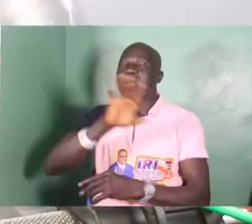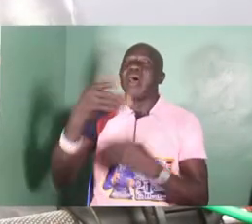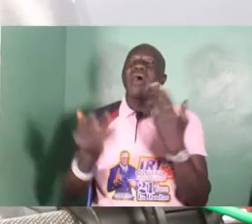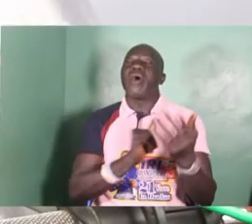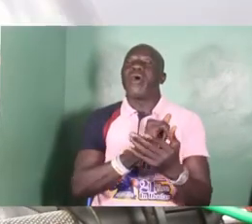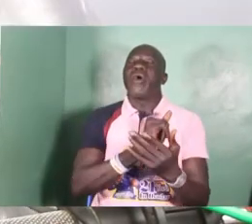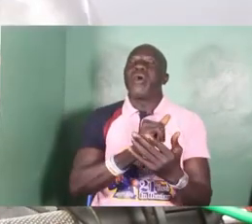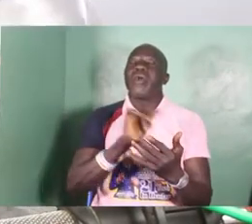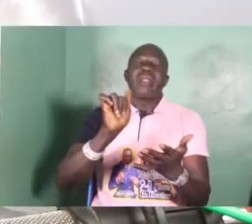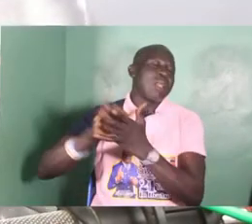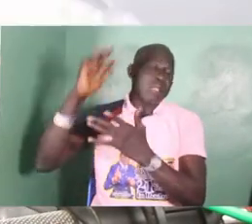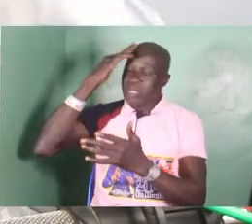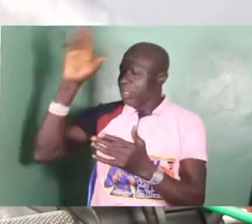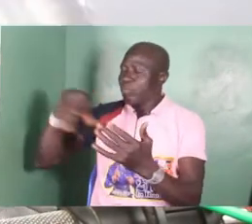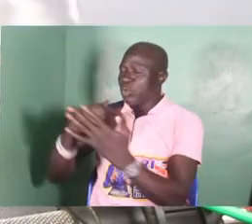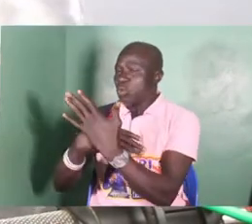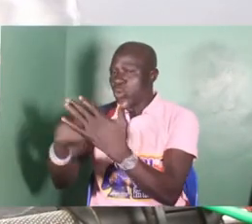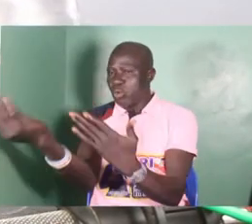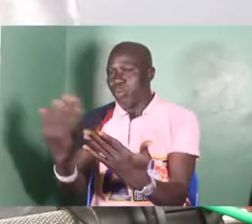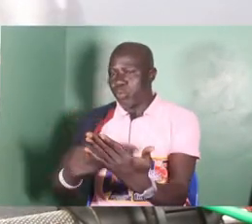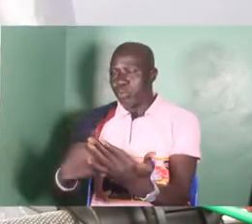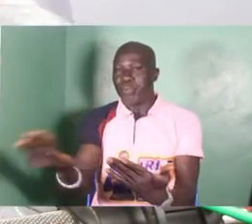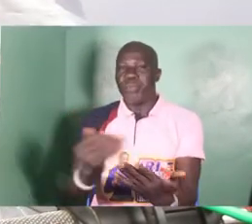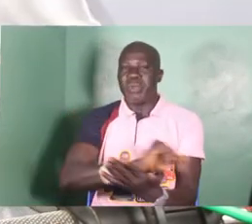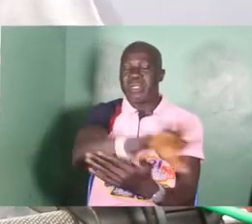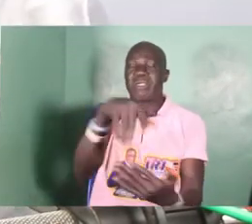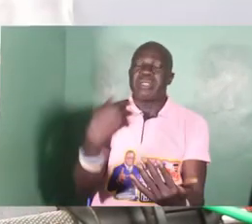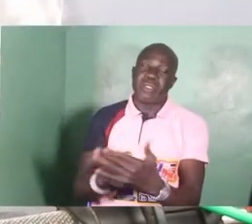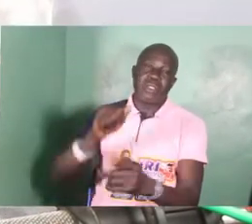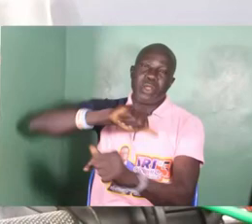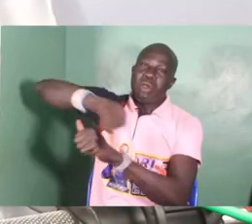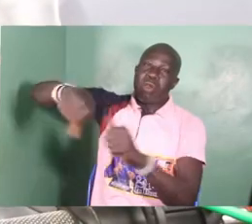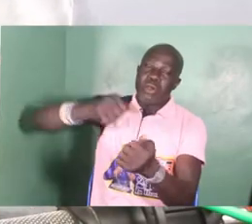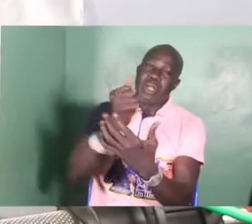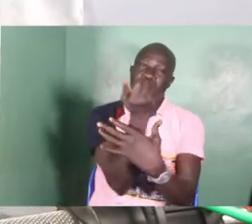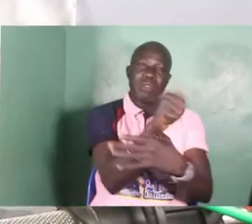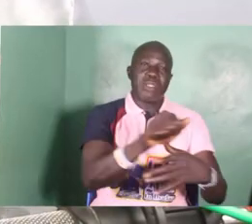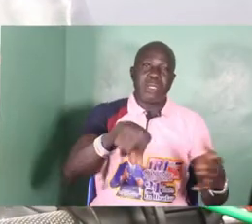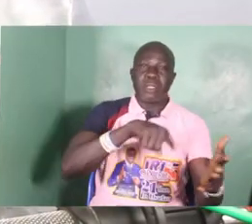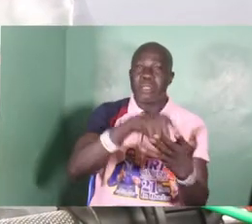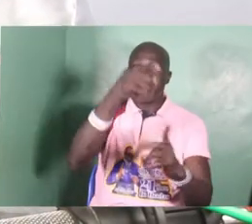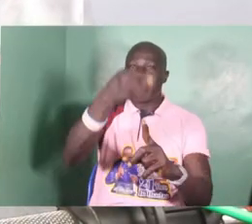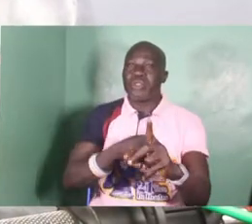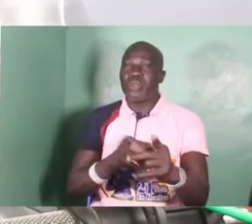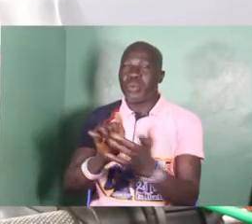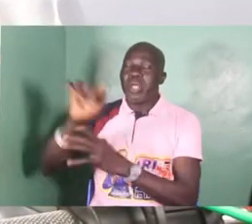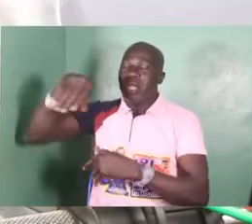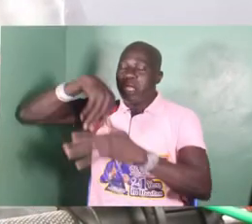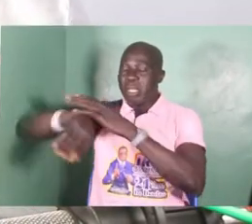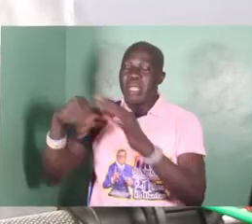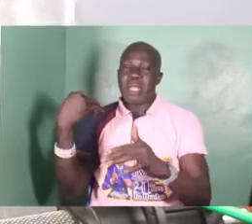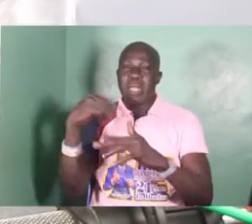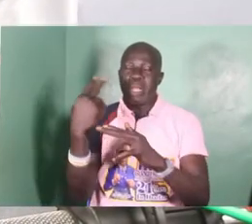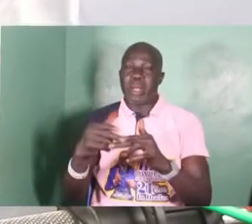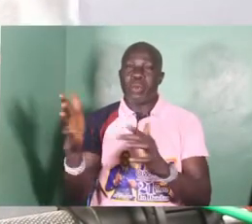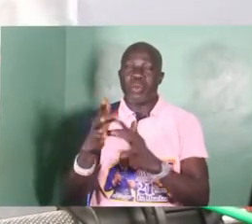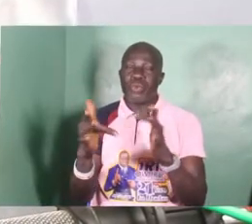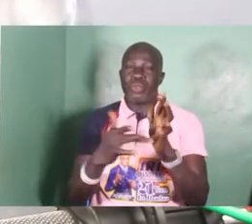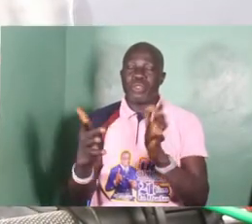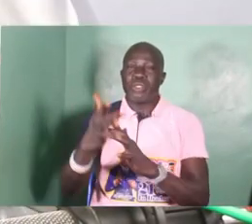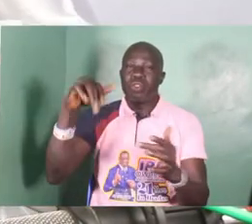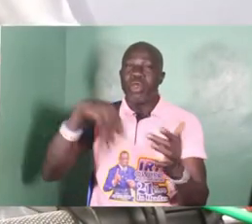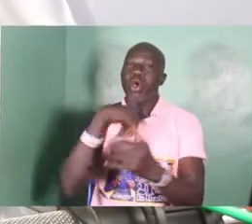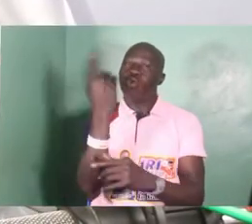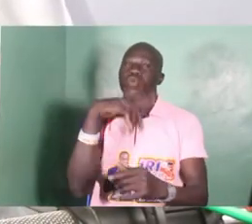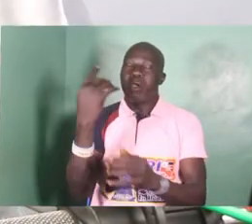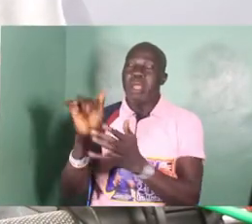mí òróró tí a máa pín ní oṣù yìí. All we are going to share this month must be me. Ẹlílẹ̀ àmọ́dé galásù. In the name of Jesus.